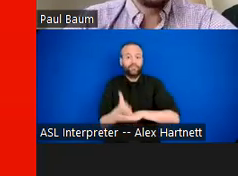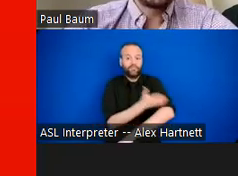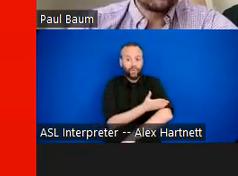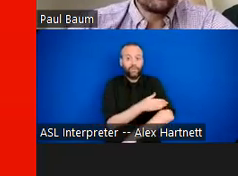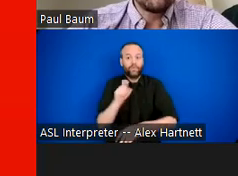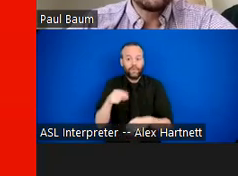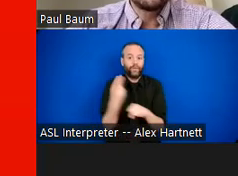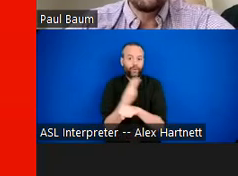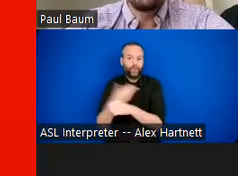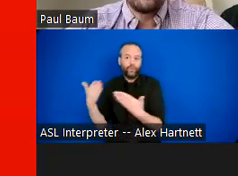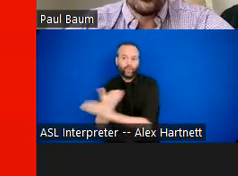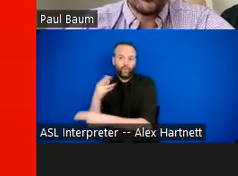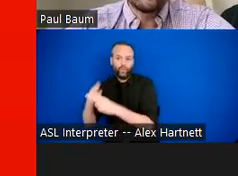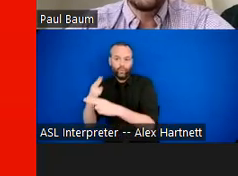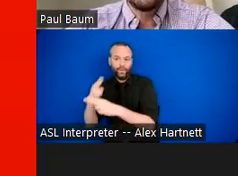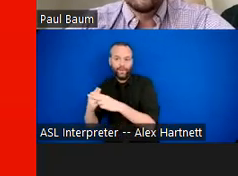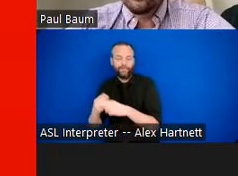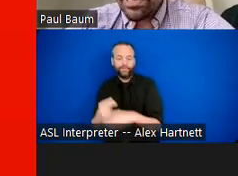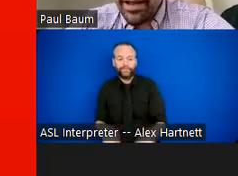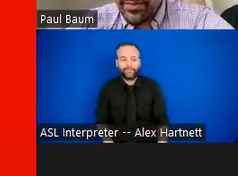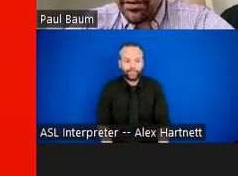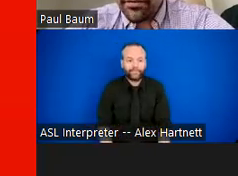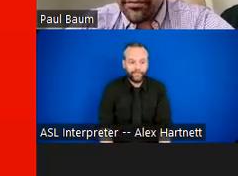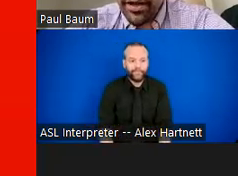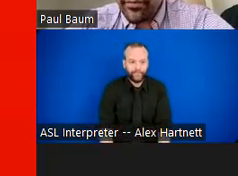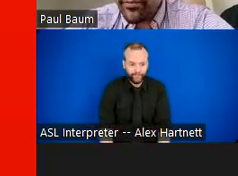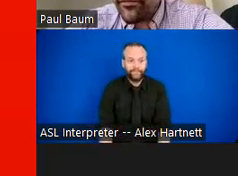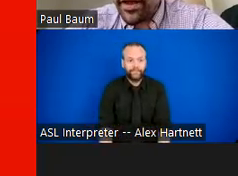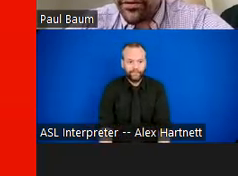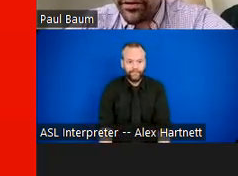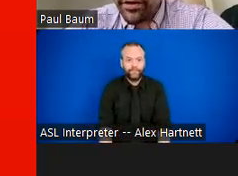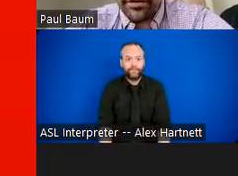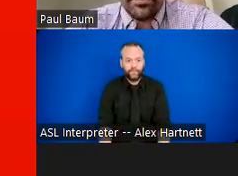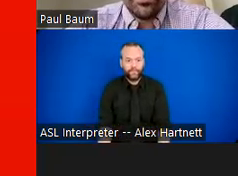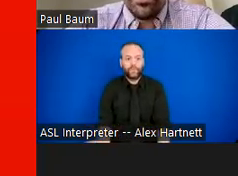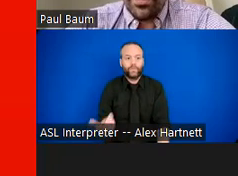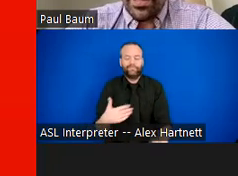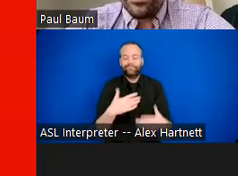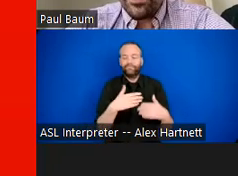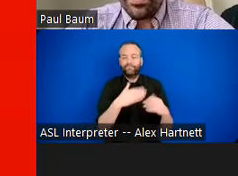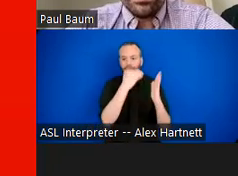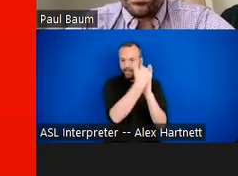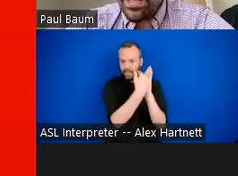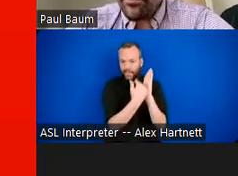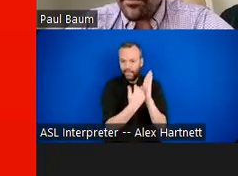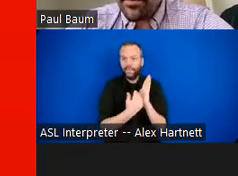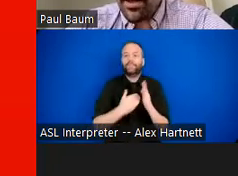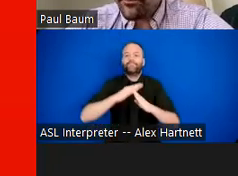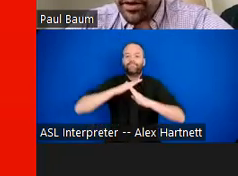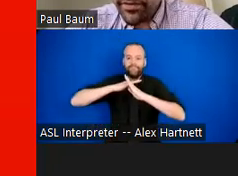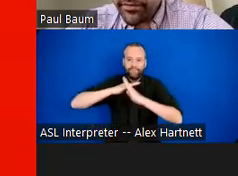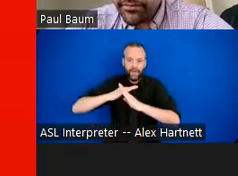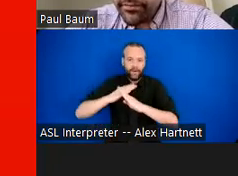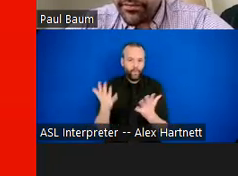that. So barriers, dead naming, right? We went over that earlier. If somebody's name